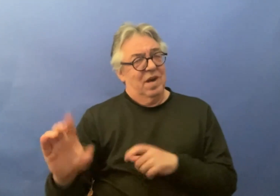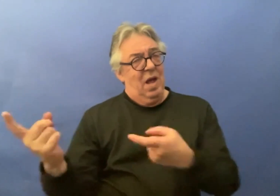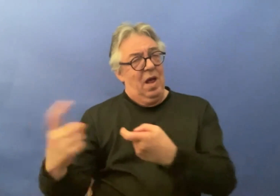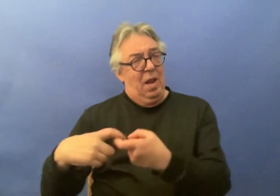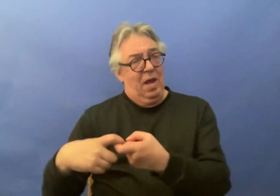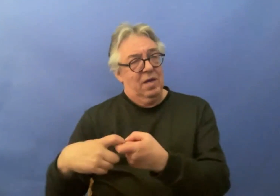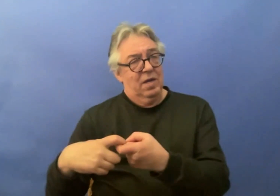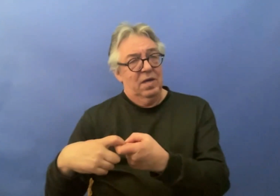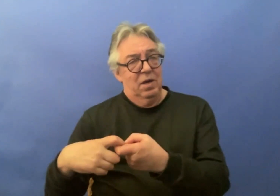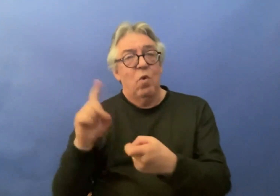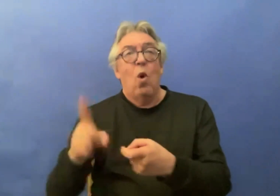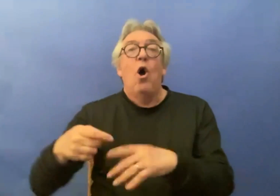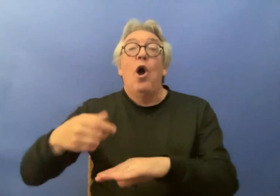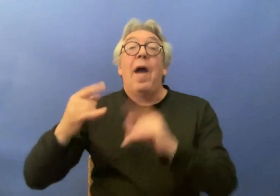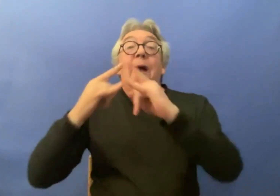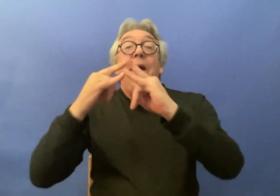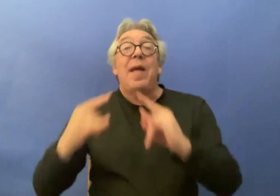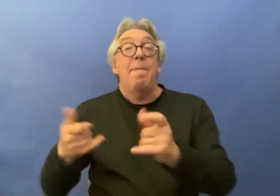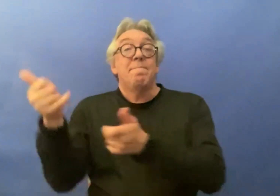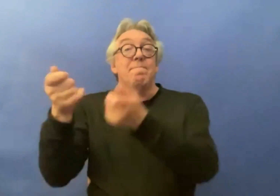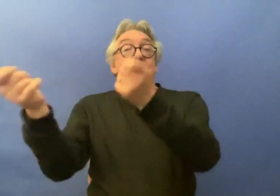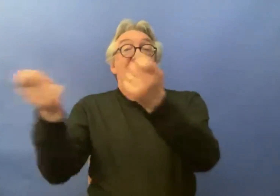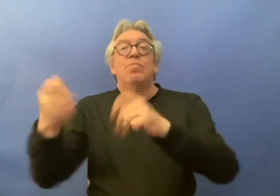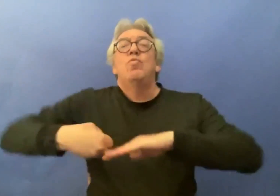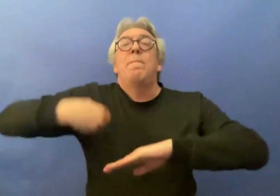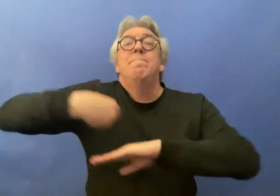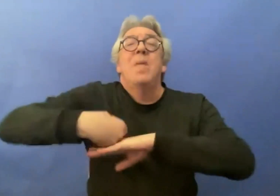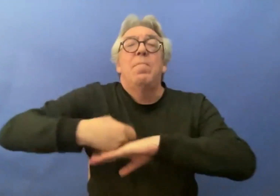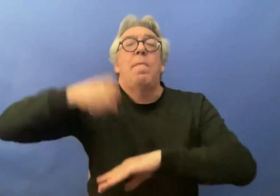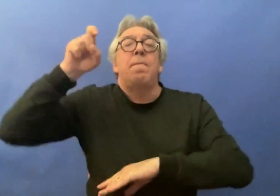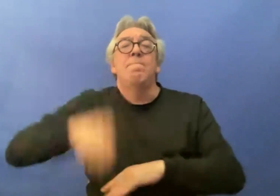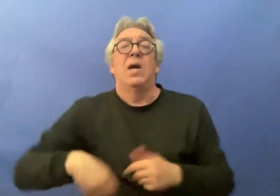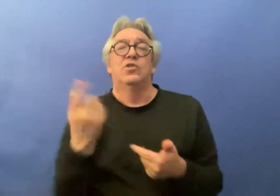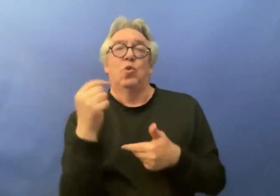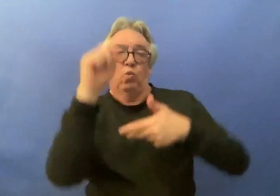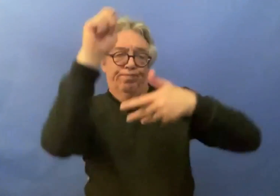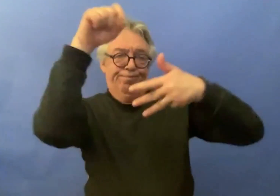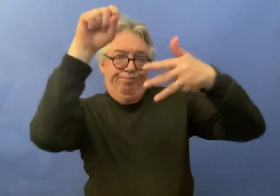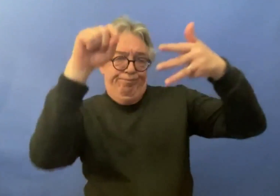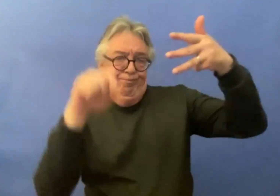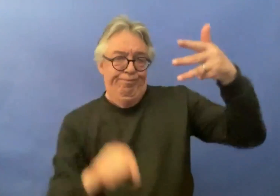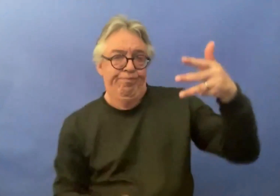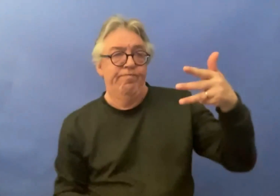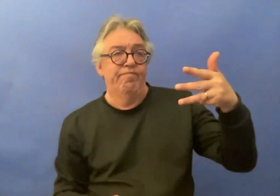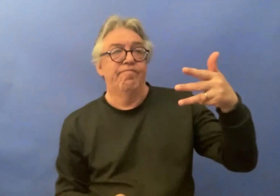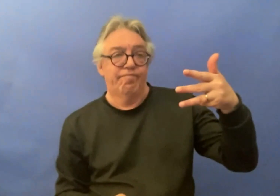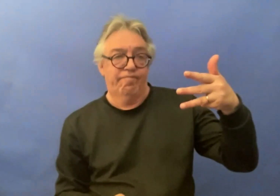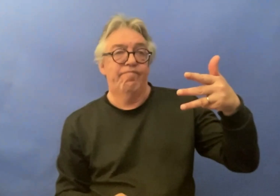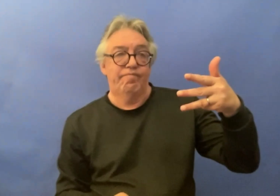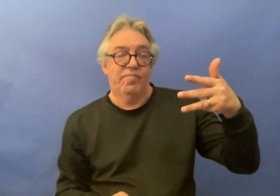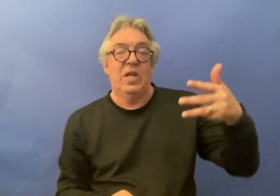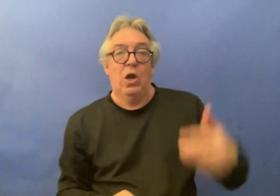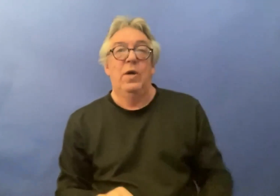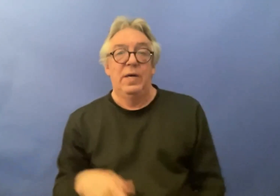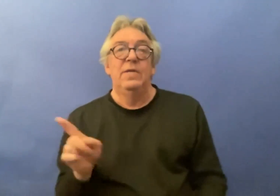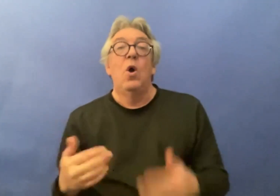disability inclusion checklist for CCCM actors and how they can better integrate and the needs